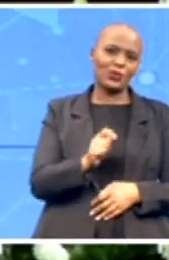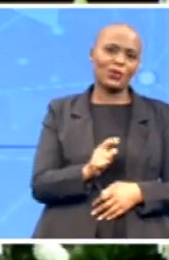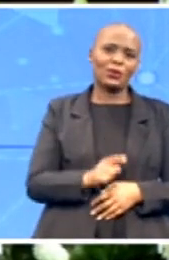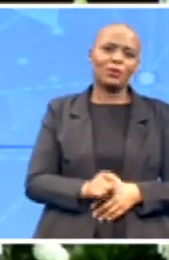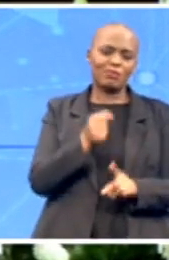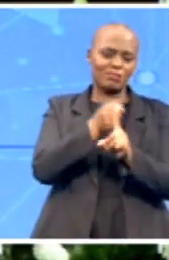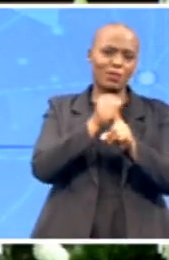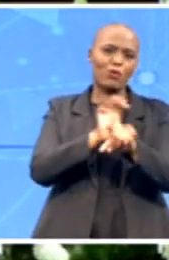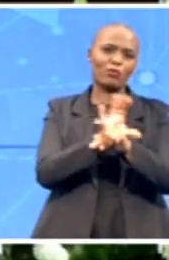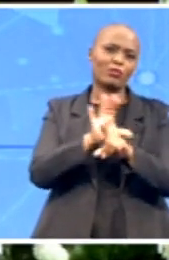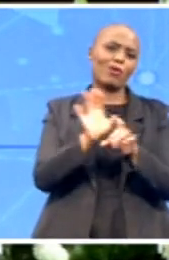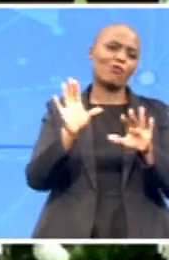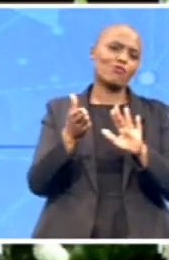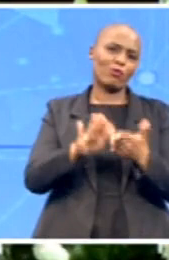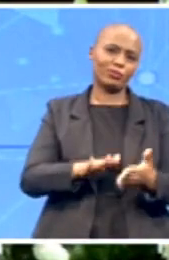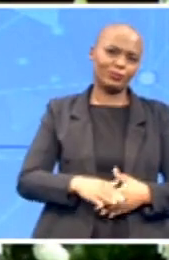Cecilia,